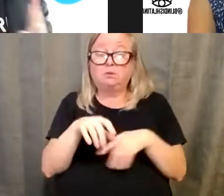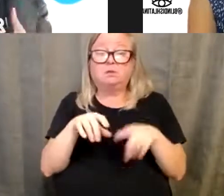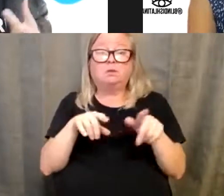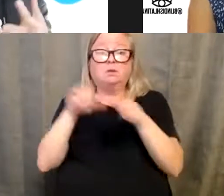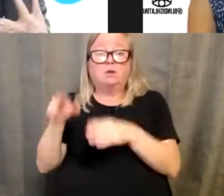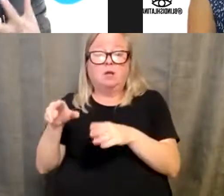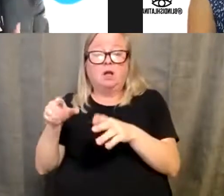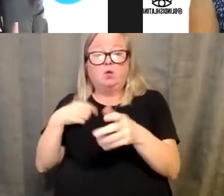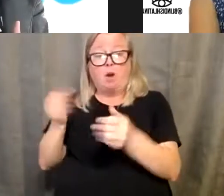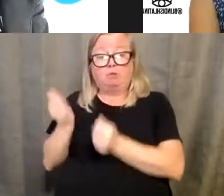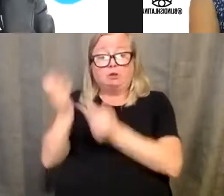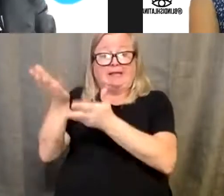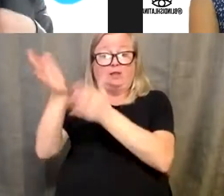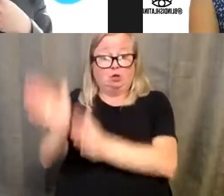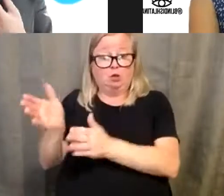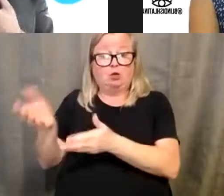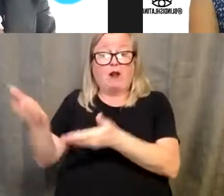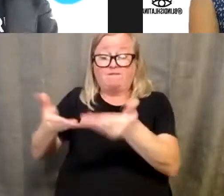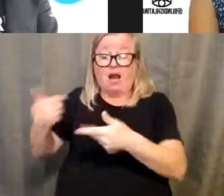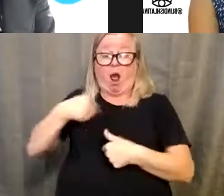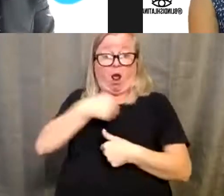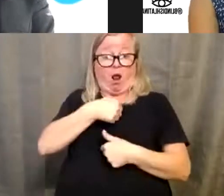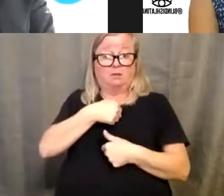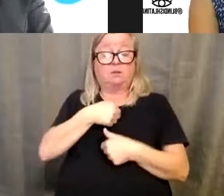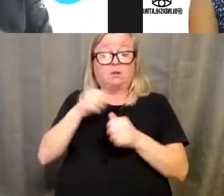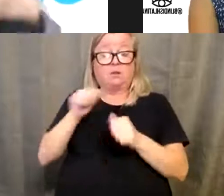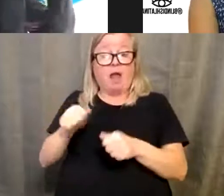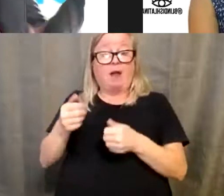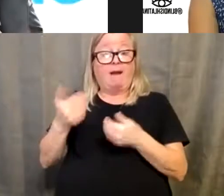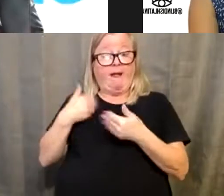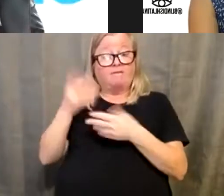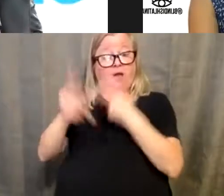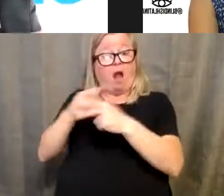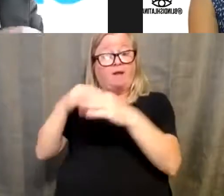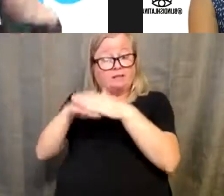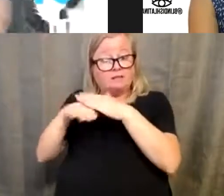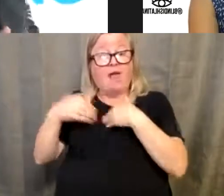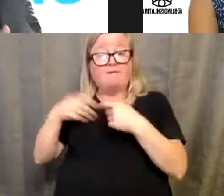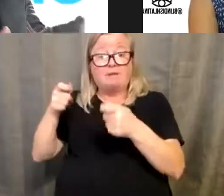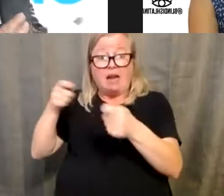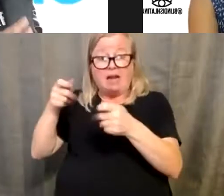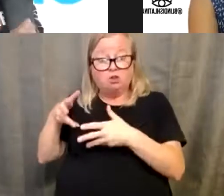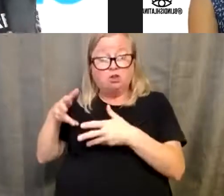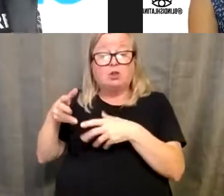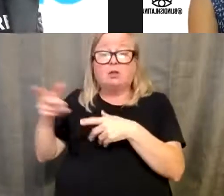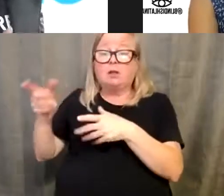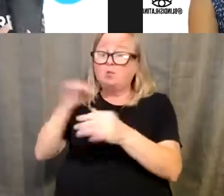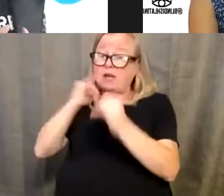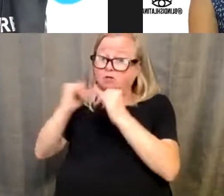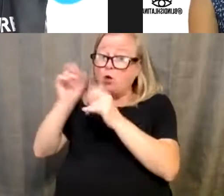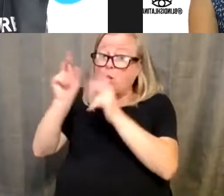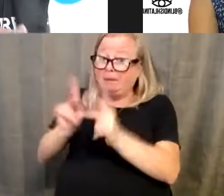Katarina and I to your events so that you can prioritize accessibility. If you're a hiring manager, make sure that you're interviewing people